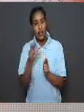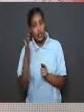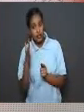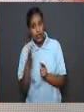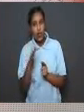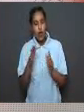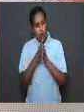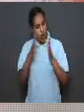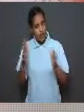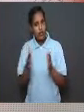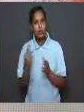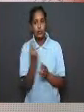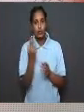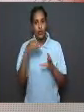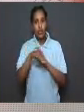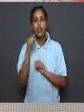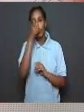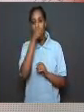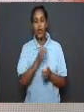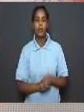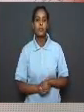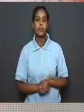are widely used in Ethiopia.